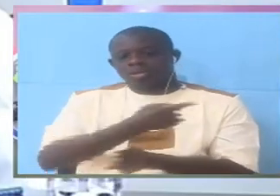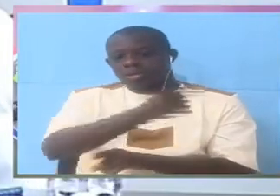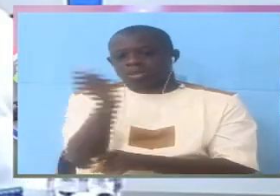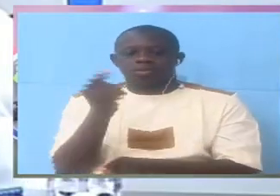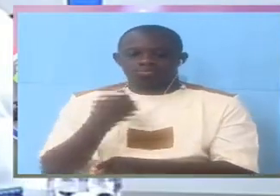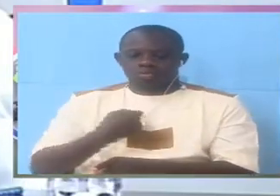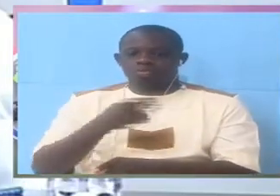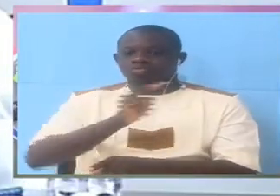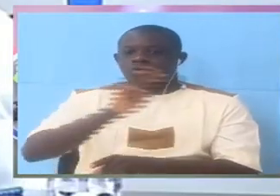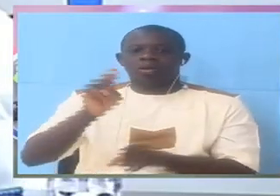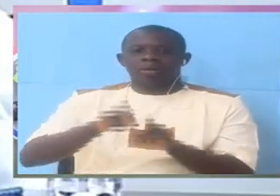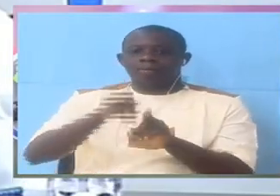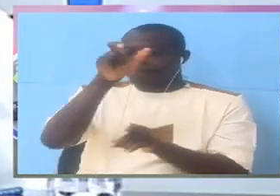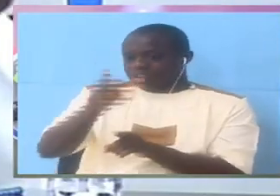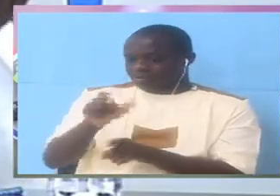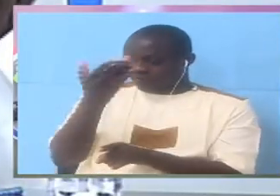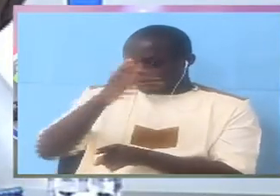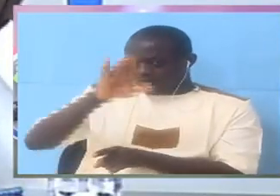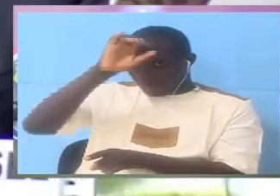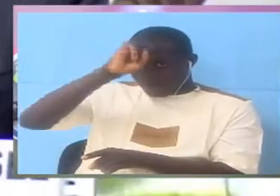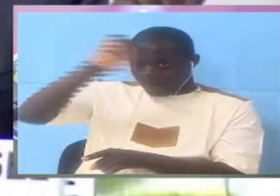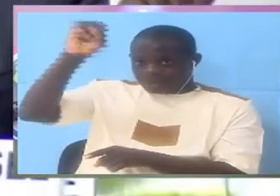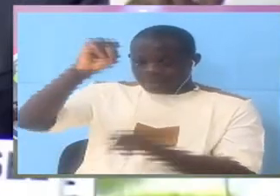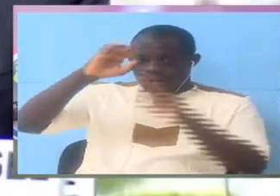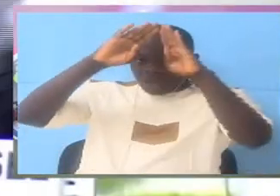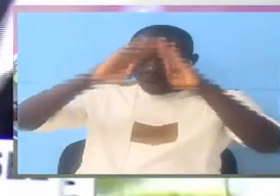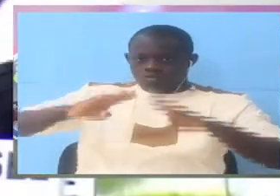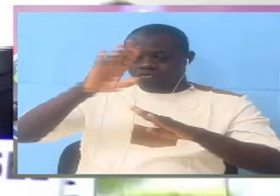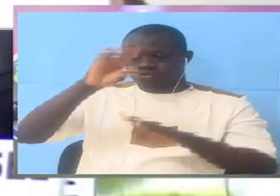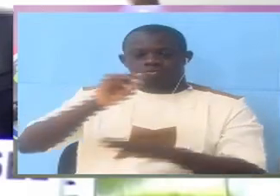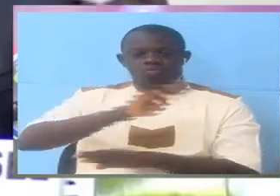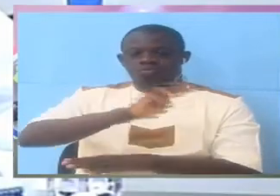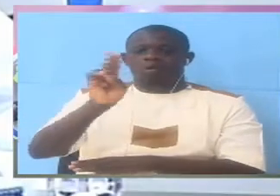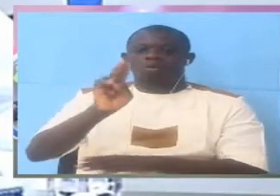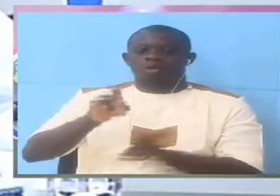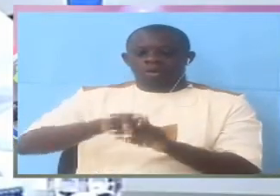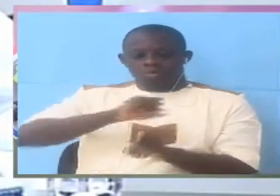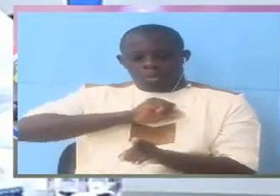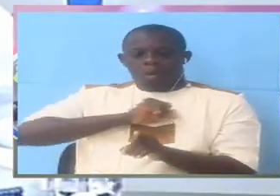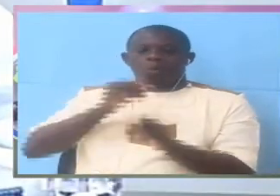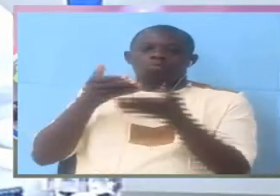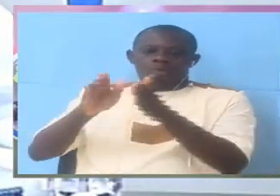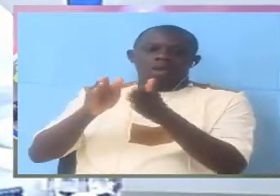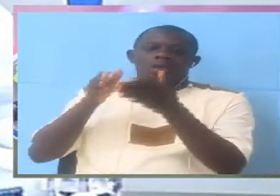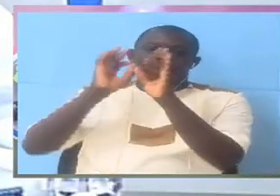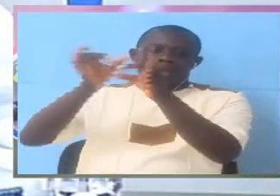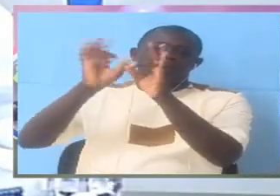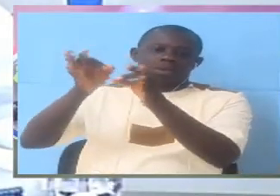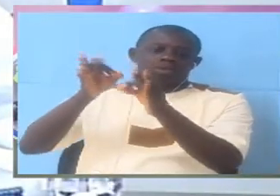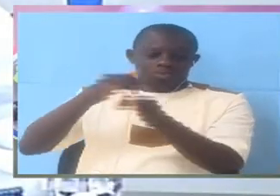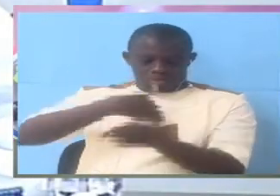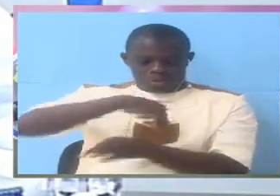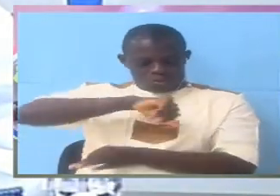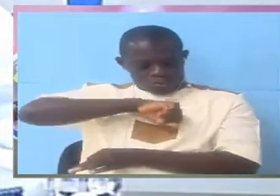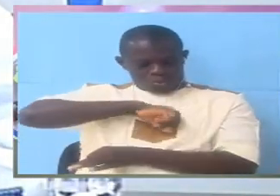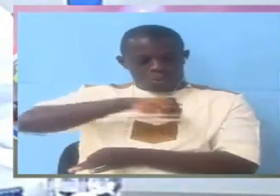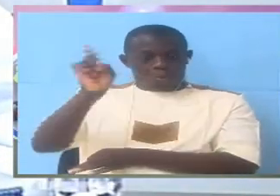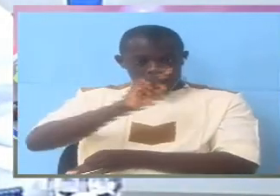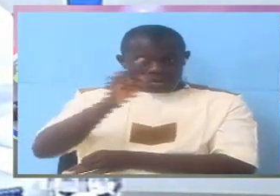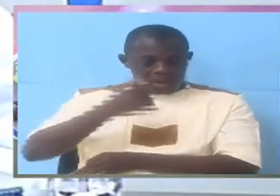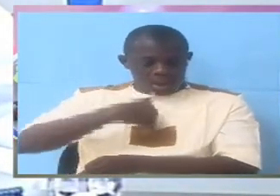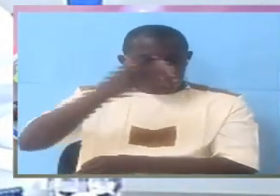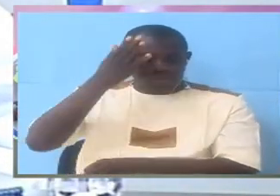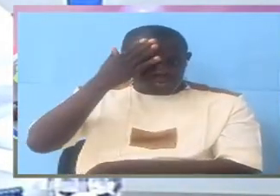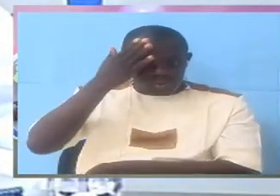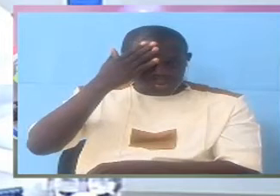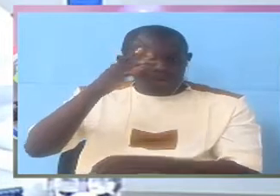his version of understanding, because he was involved. My version, that's my understanding. This is what I'm saying. These people were, most of